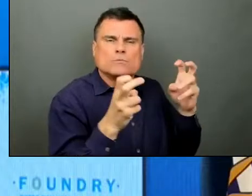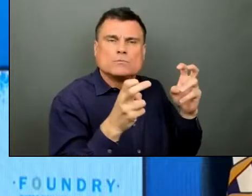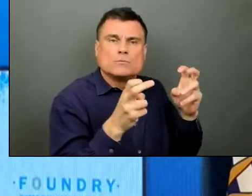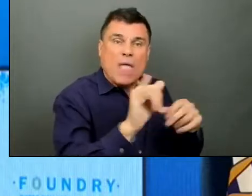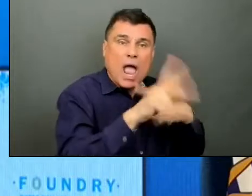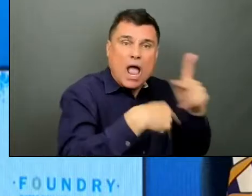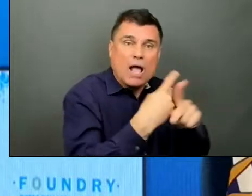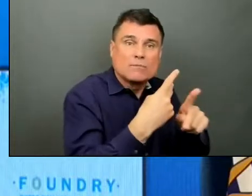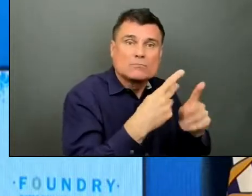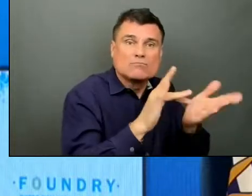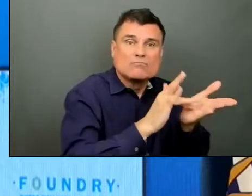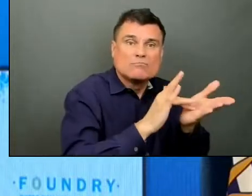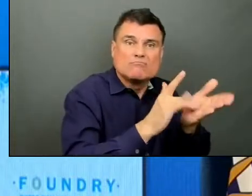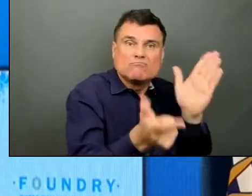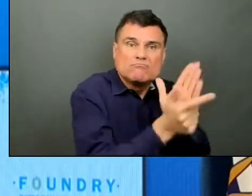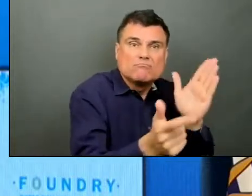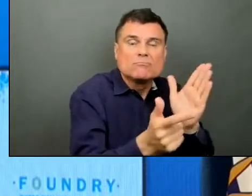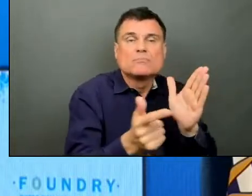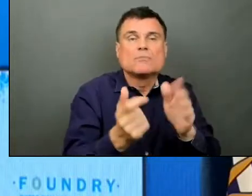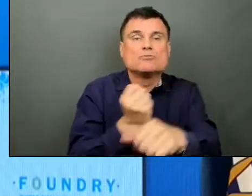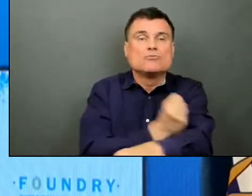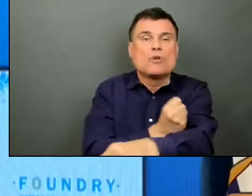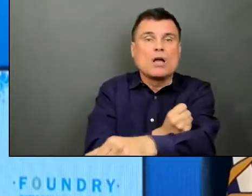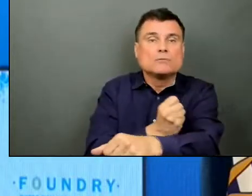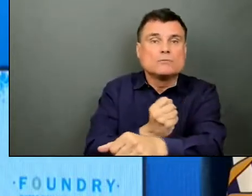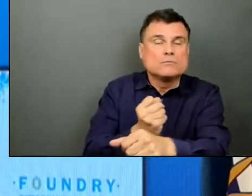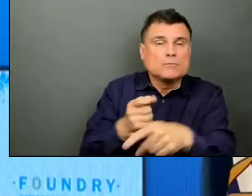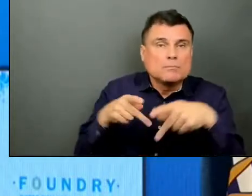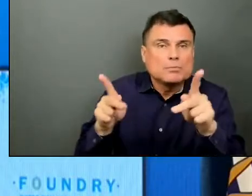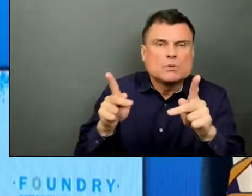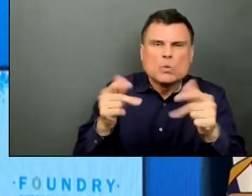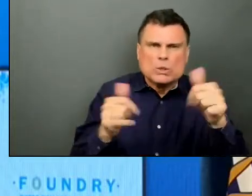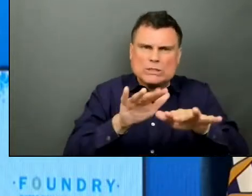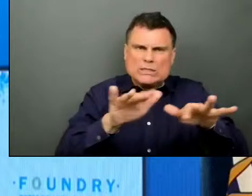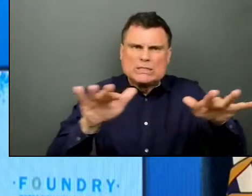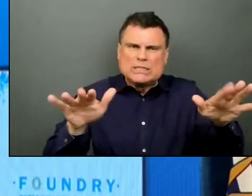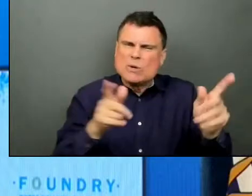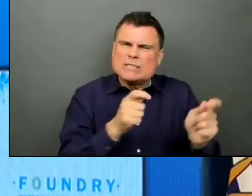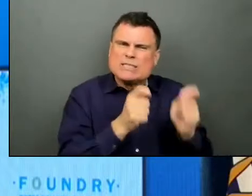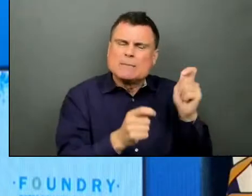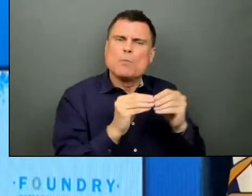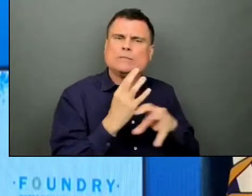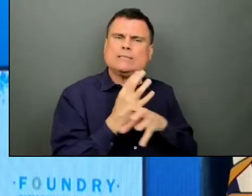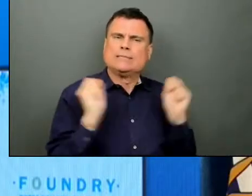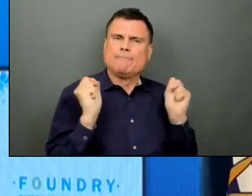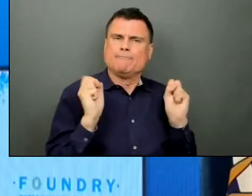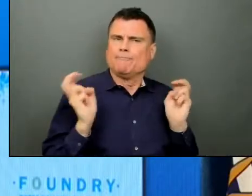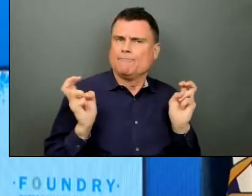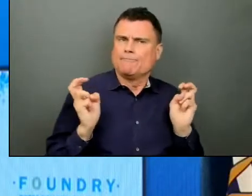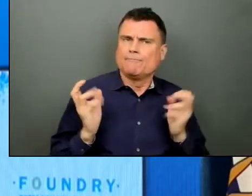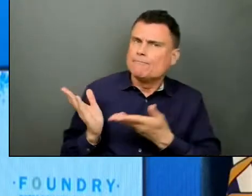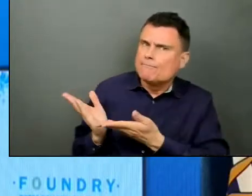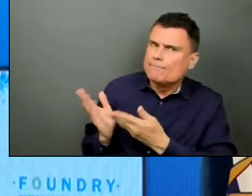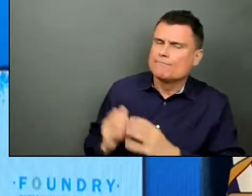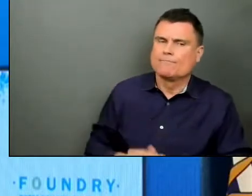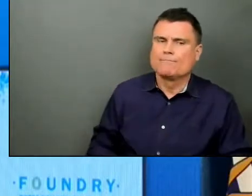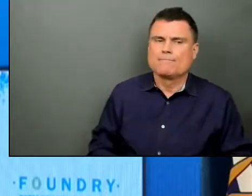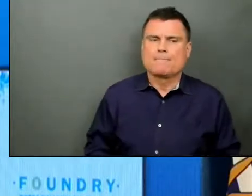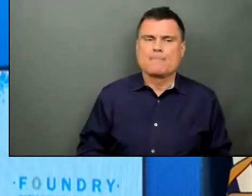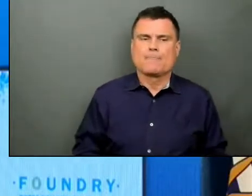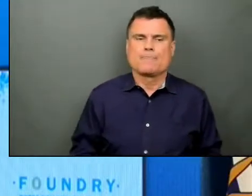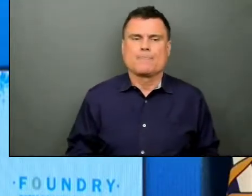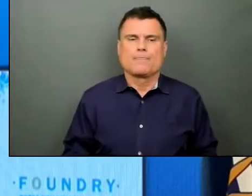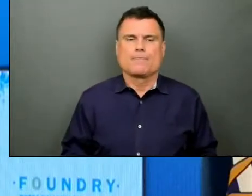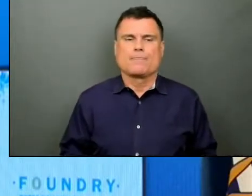We're working across the full continuum of response to the overdose crisis. One measure